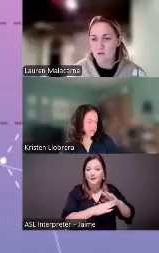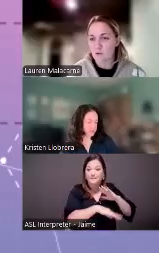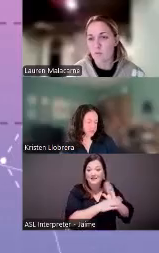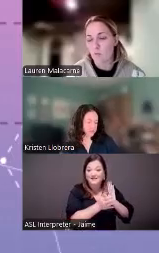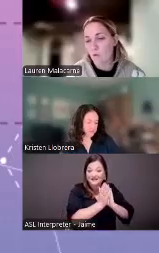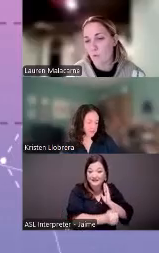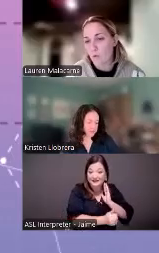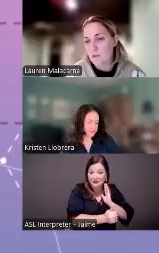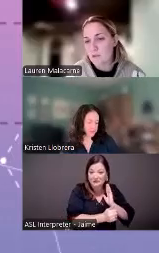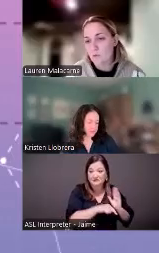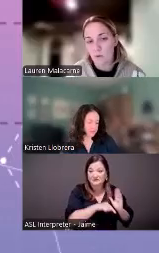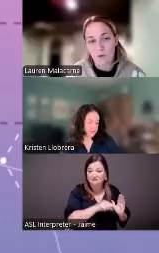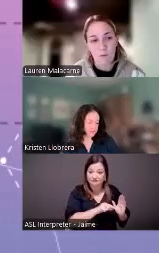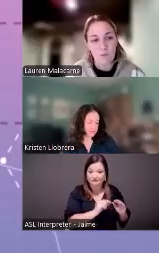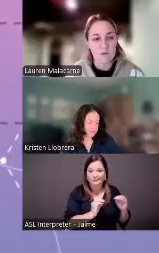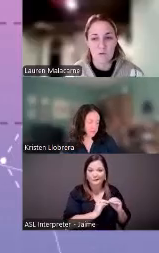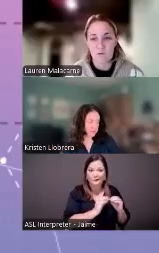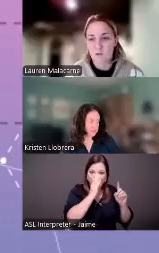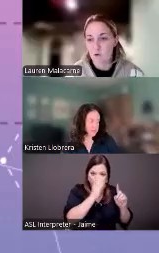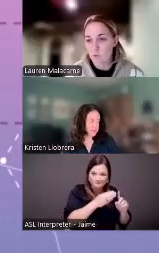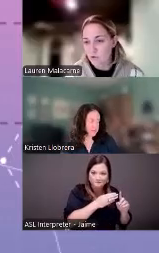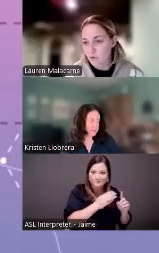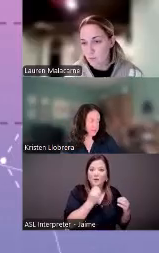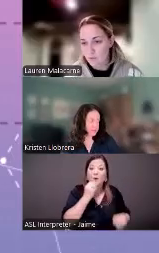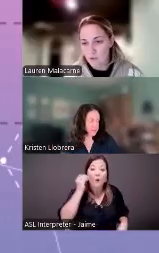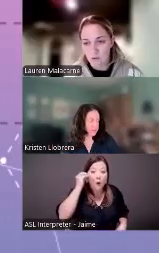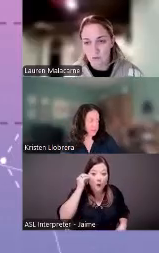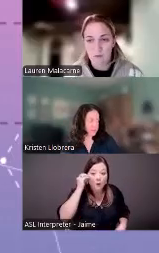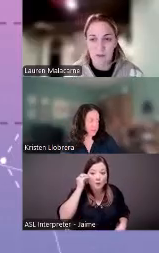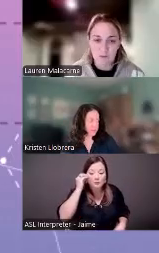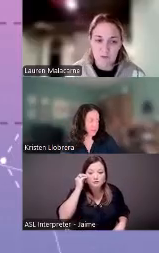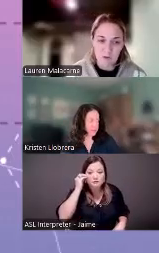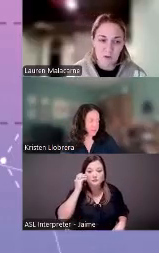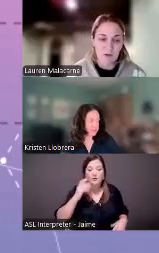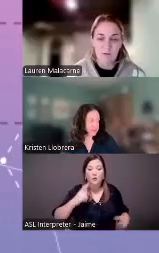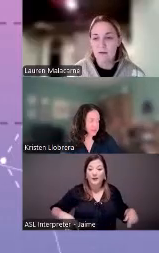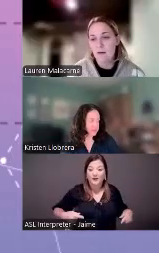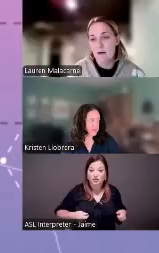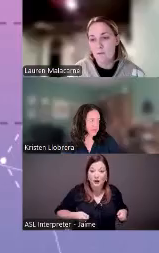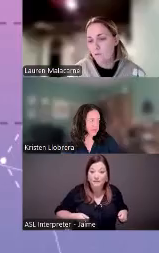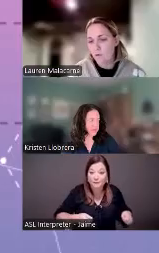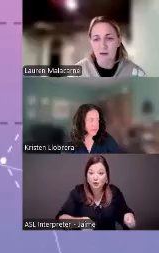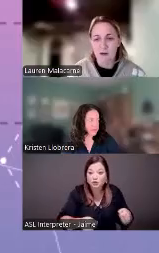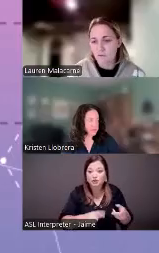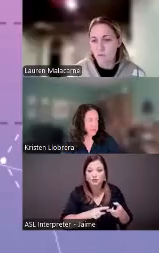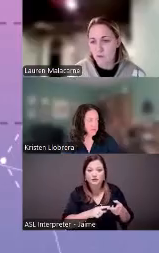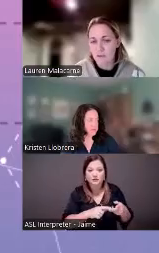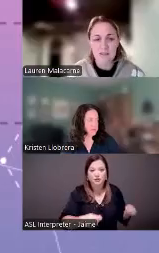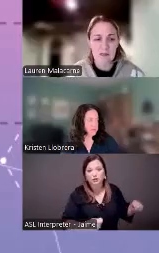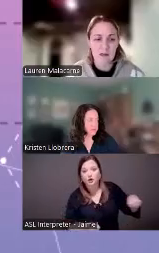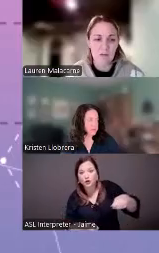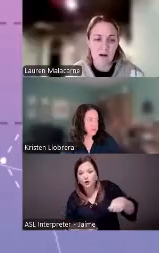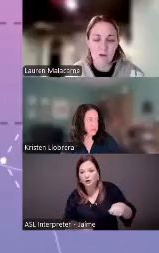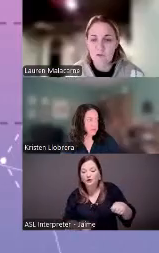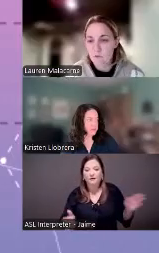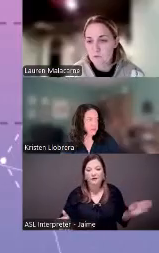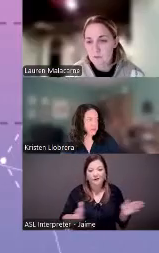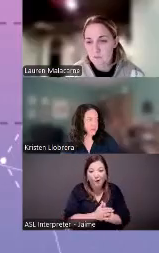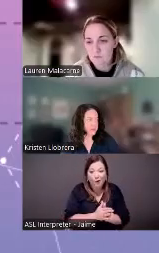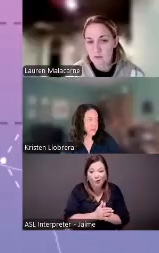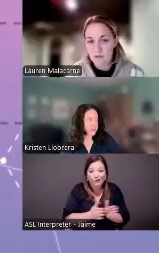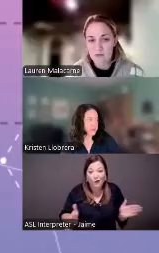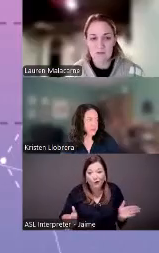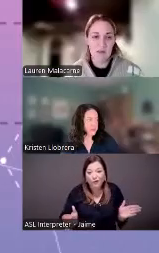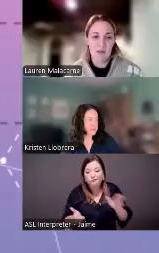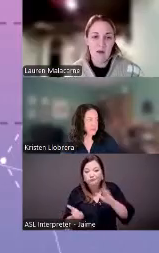things that are a little bit more oriented toward home. So just, pushing your wheelchair or being able to turn it, folding it and unfolding it to get out of the house and those